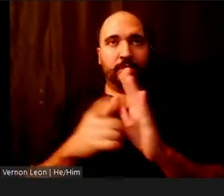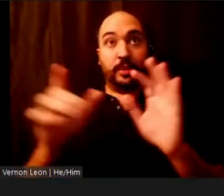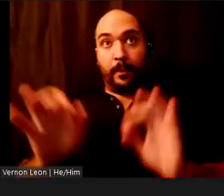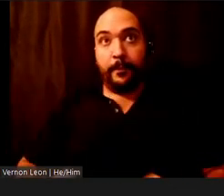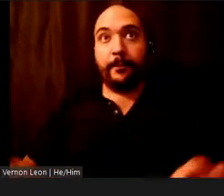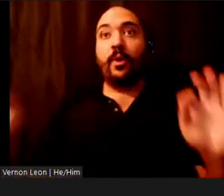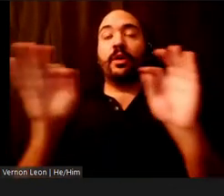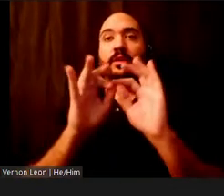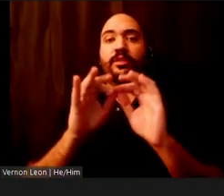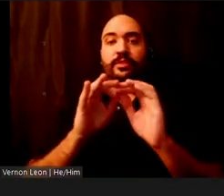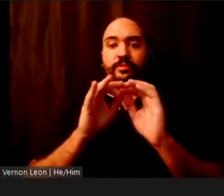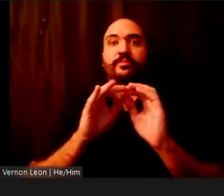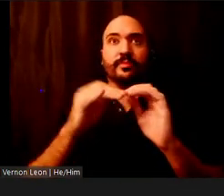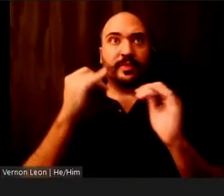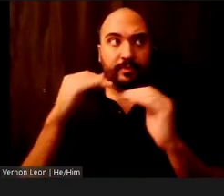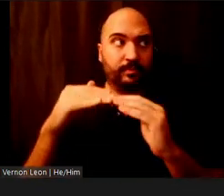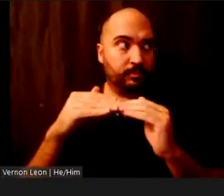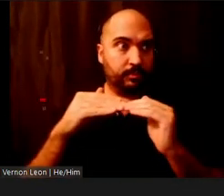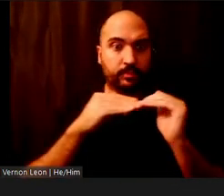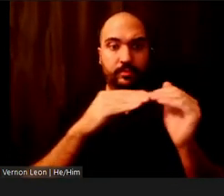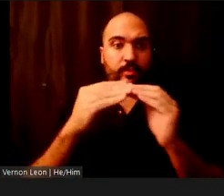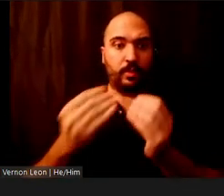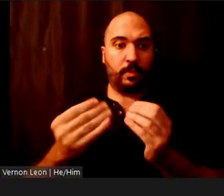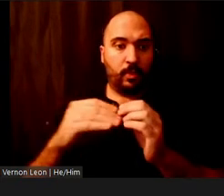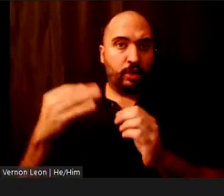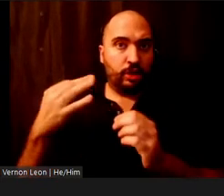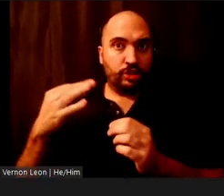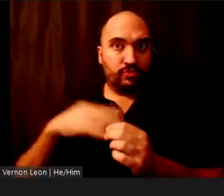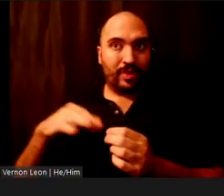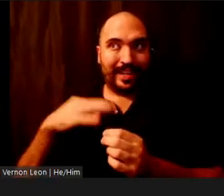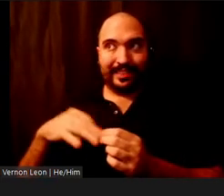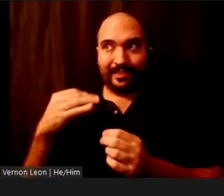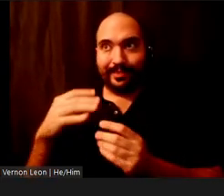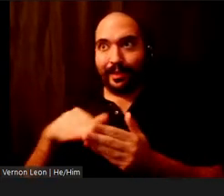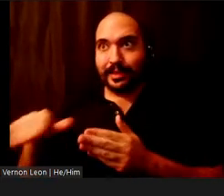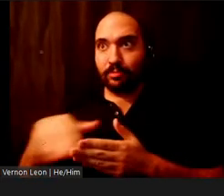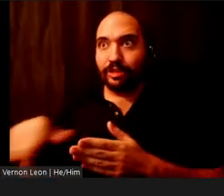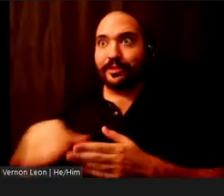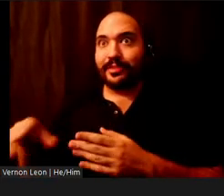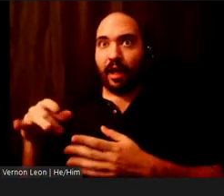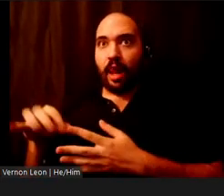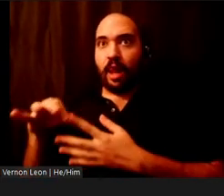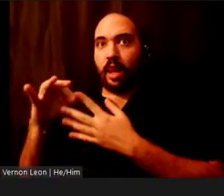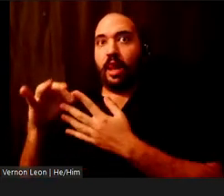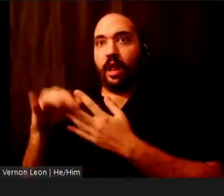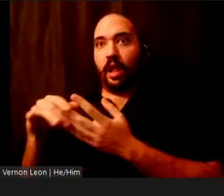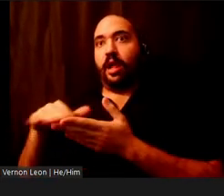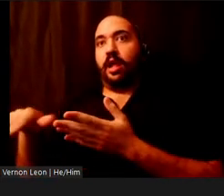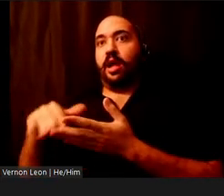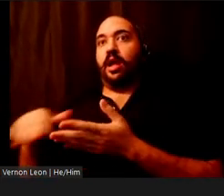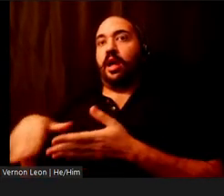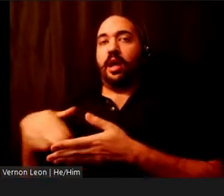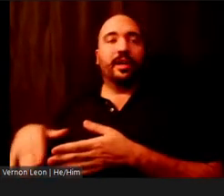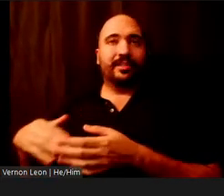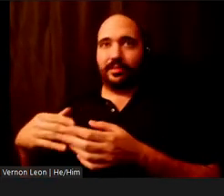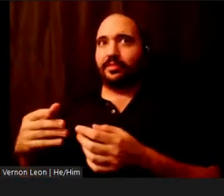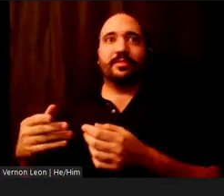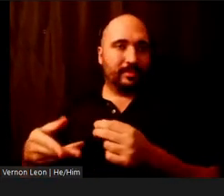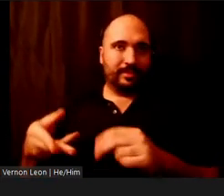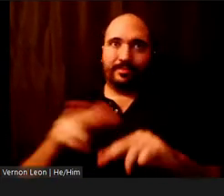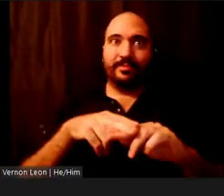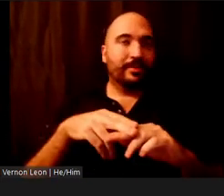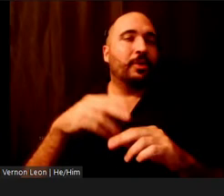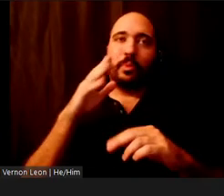Importantly, all else being equal, the more credits, discounts, and or exemptions that are given, the higher the toll must be in order to meet the project's